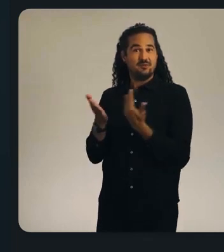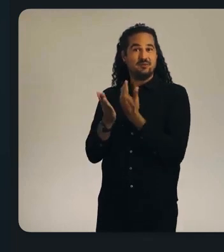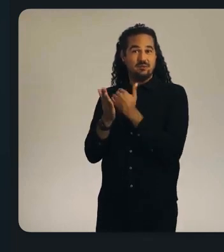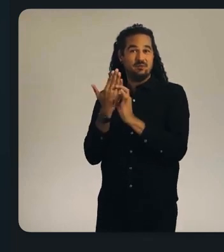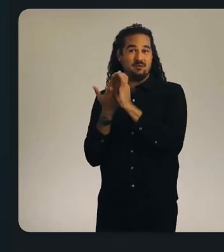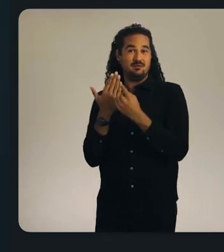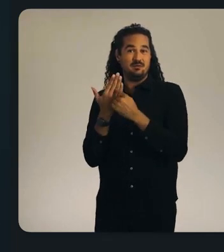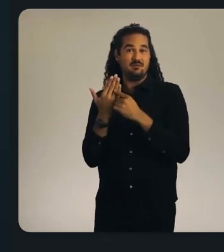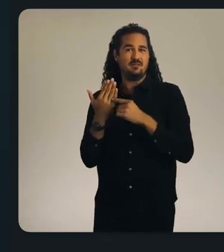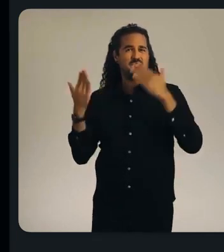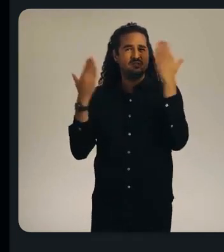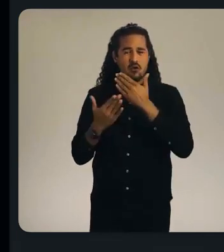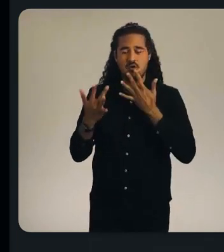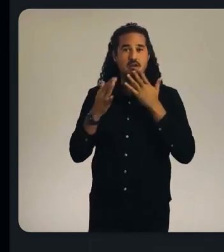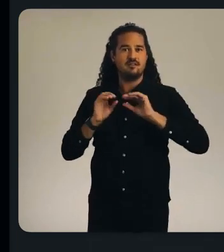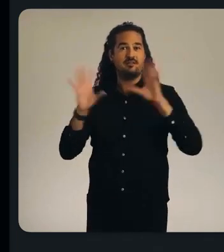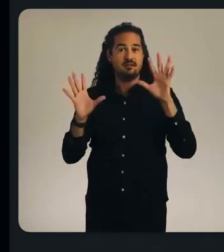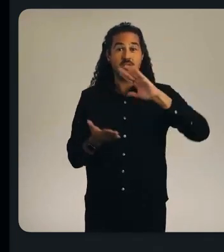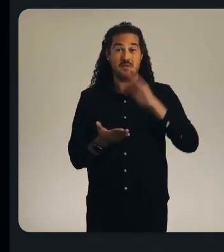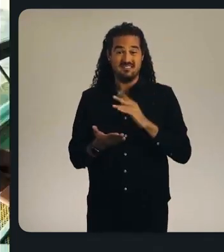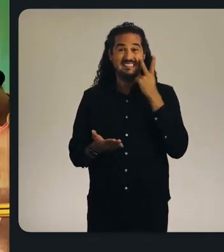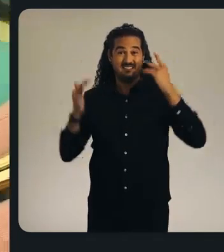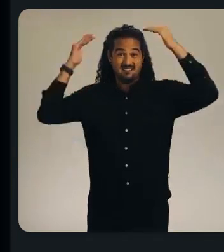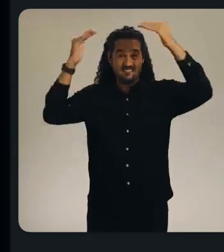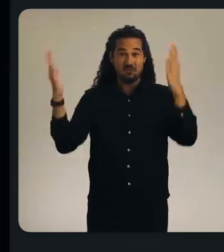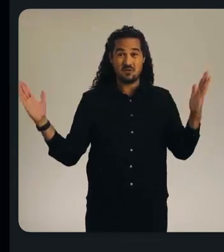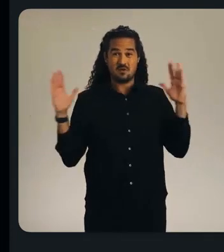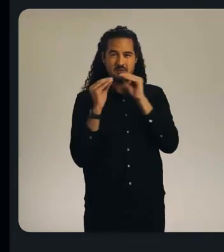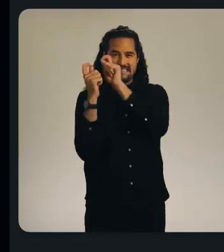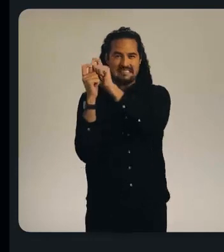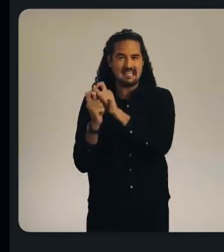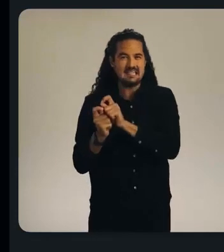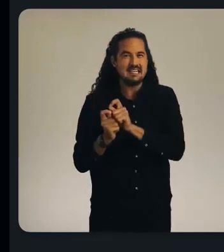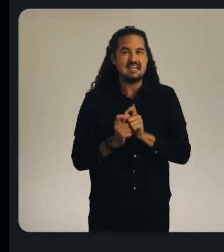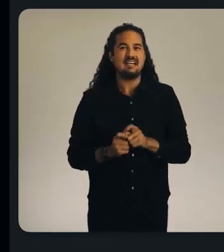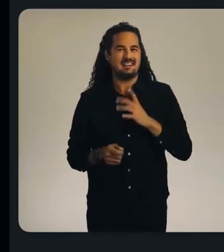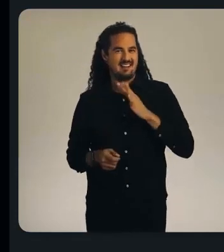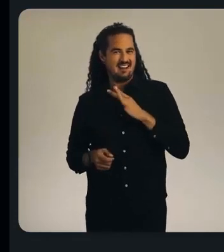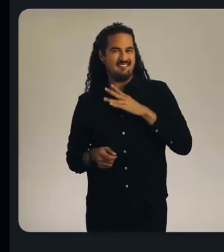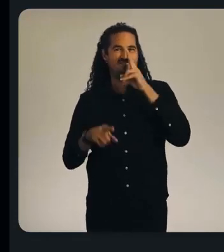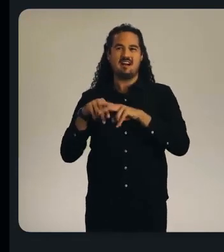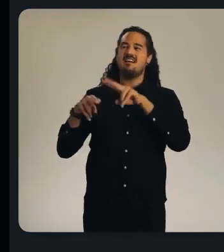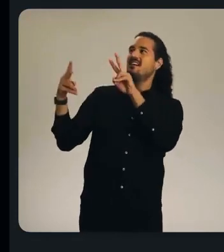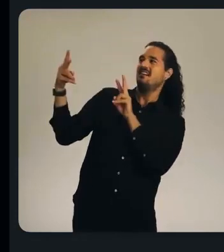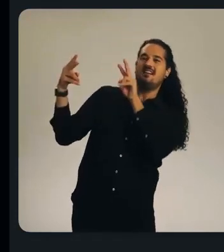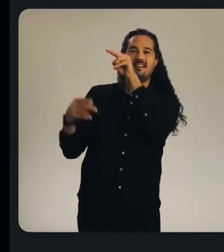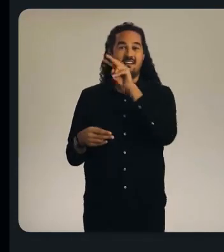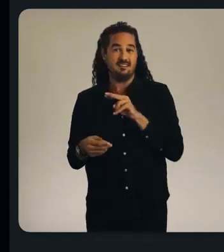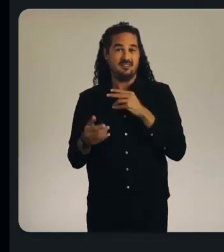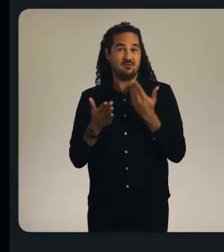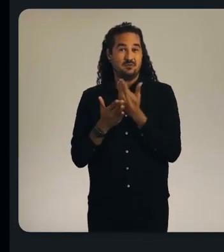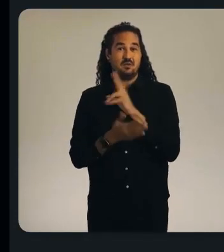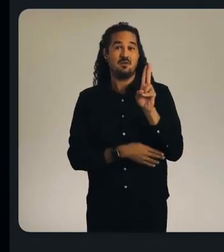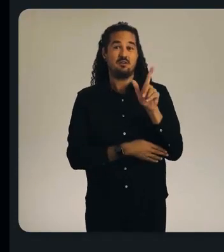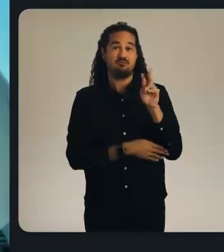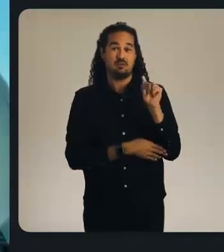more of the dark areas with less noise, like you see here in the walls and ceilings. Capturing fun, creative perspectives is easy with the ultra-wide, and now it's even better on